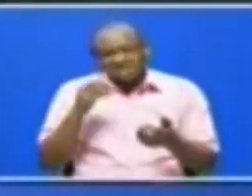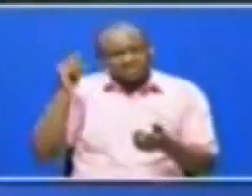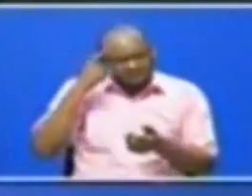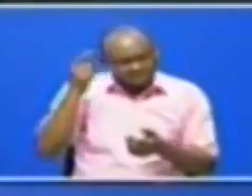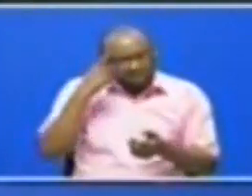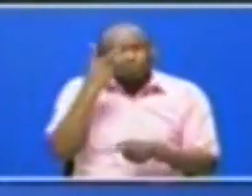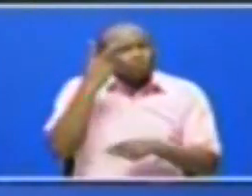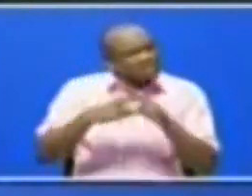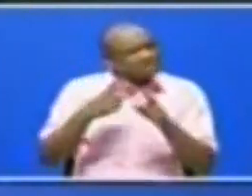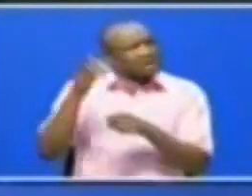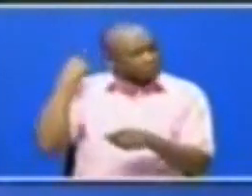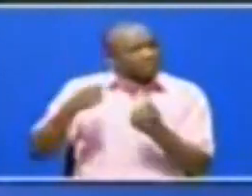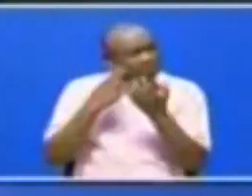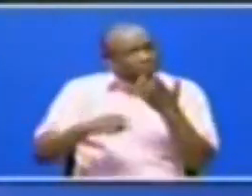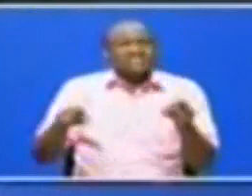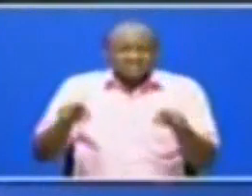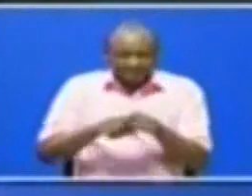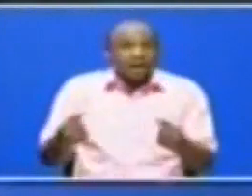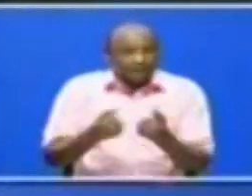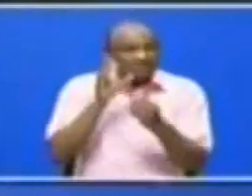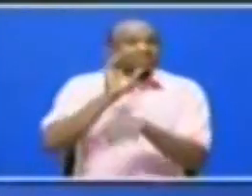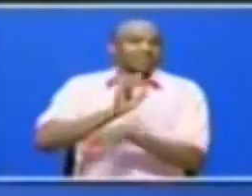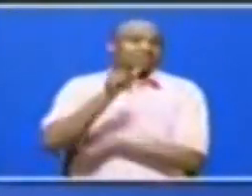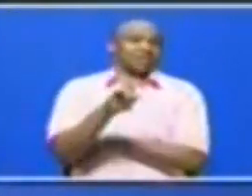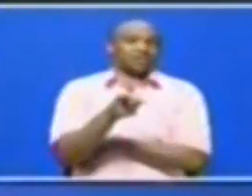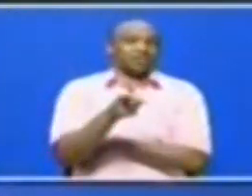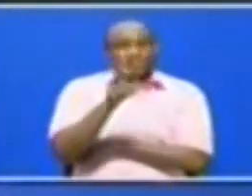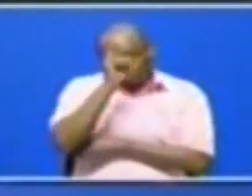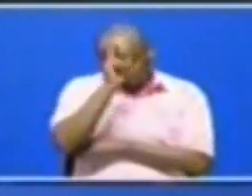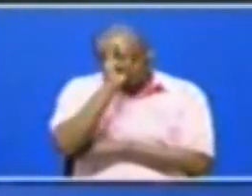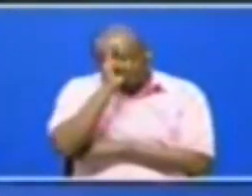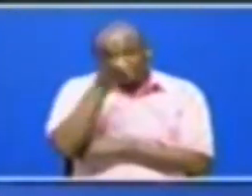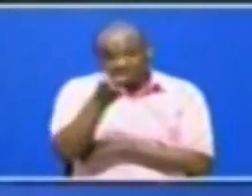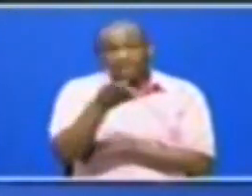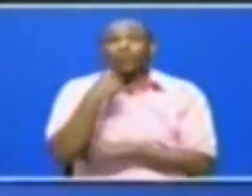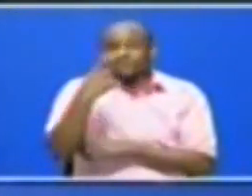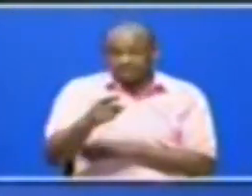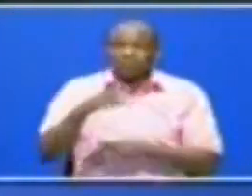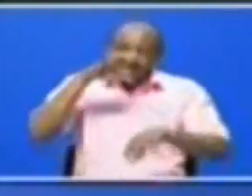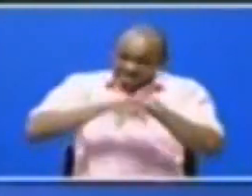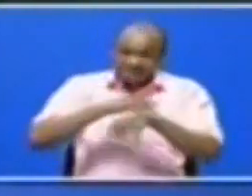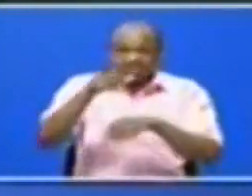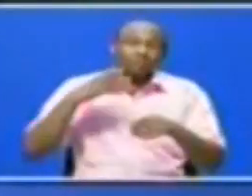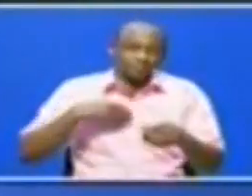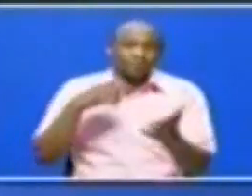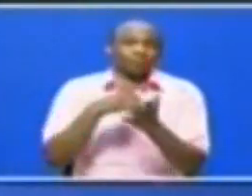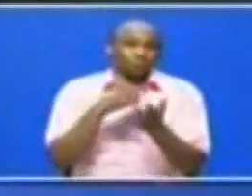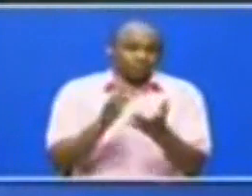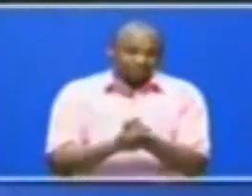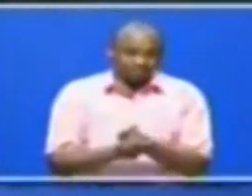almost 2 years ago when such a cases were the order of the day, with the police vowing to bring into book all culprits